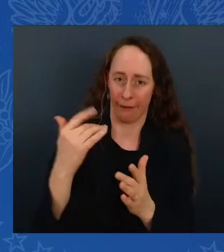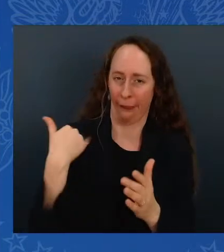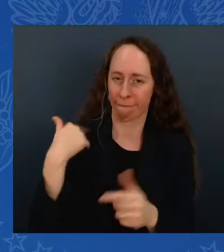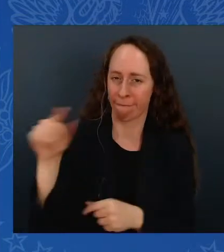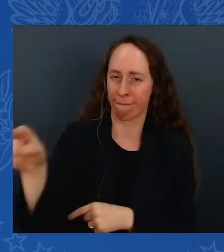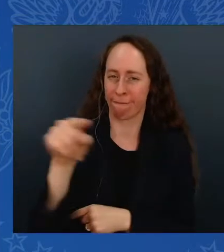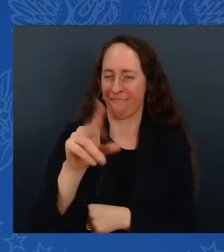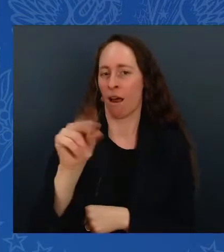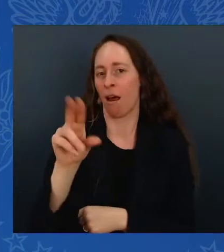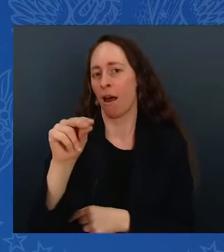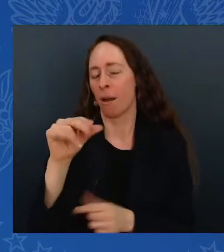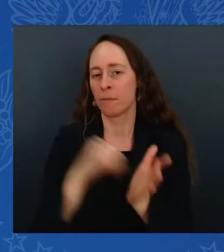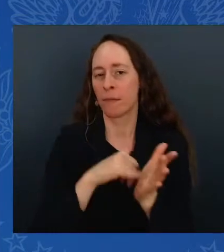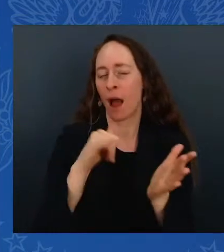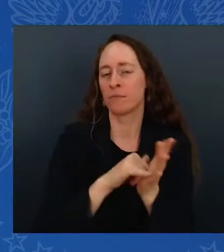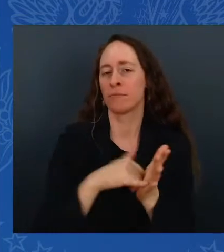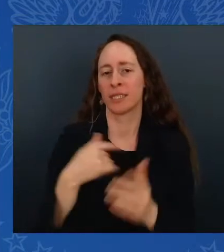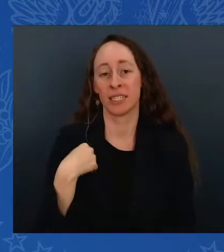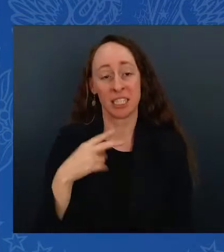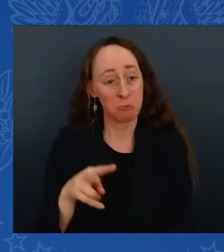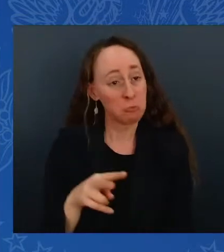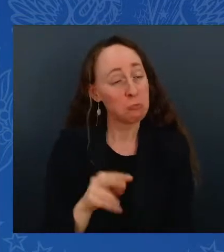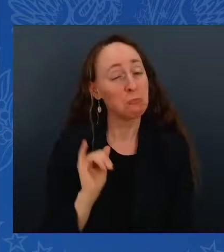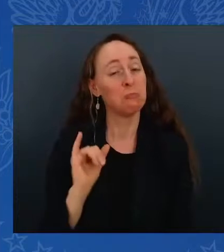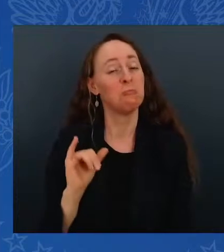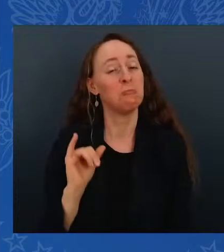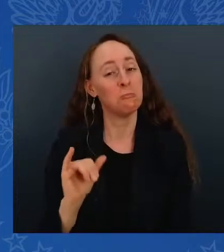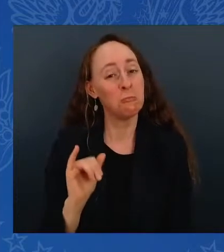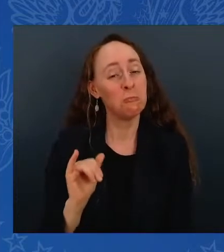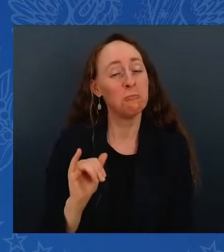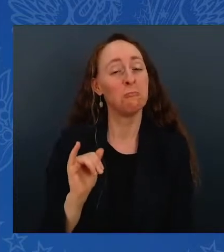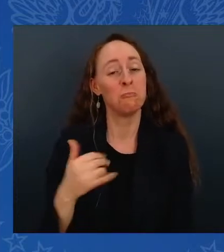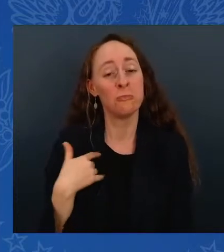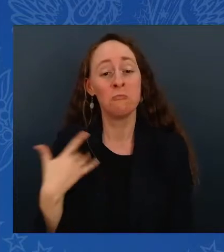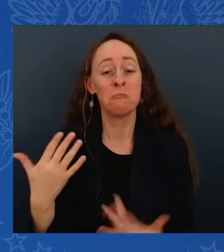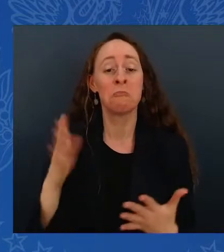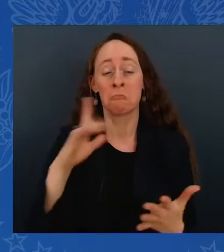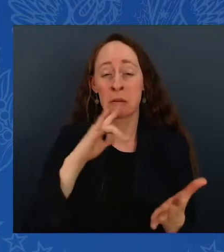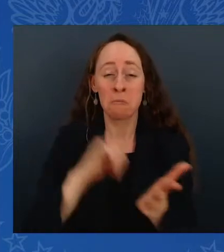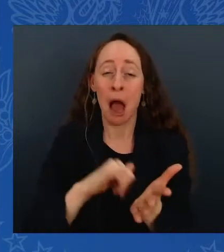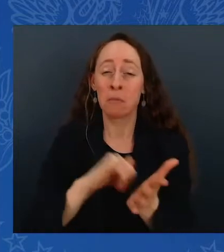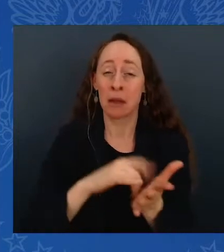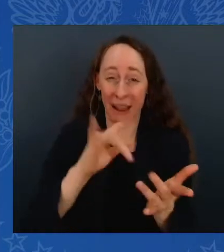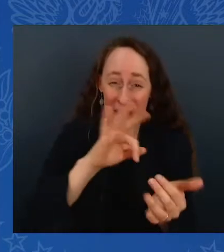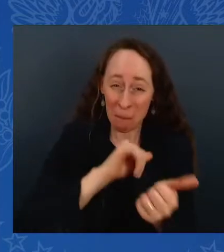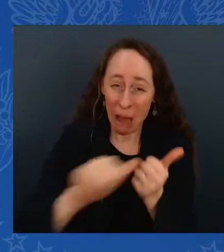if we did it, it would be too late and too little. But we did it with your help.